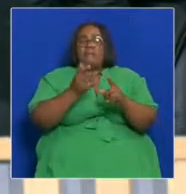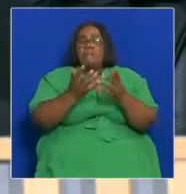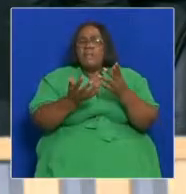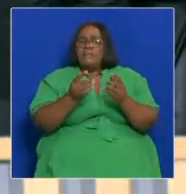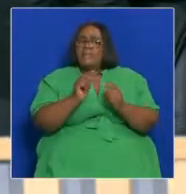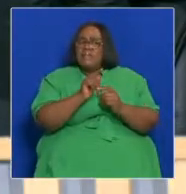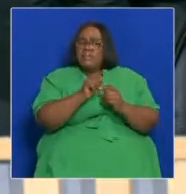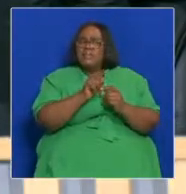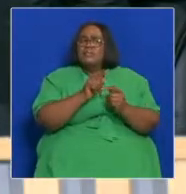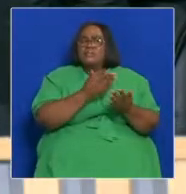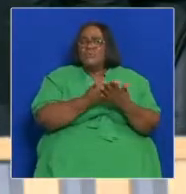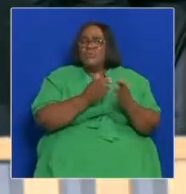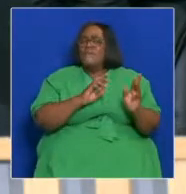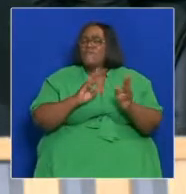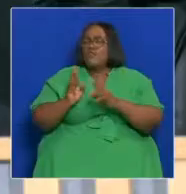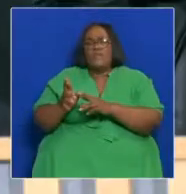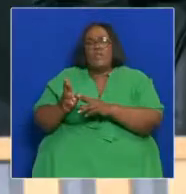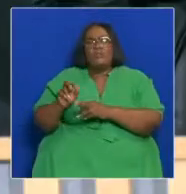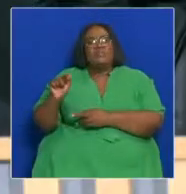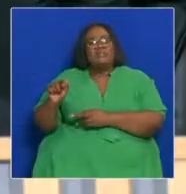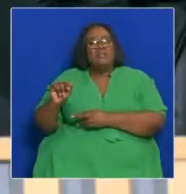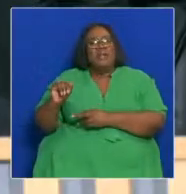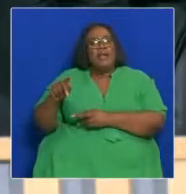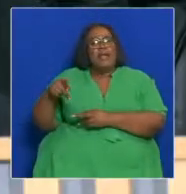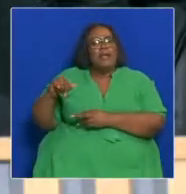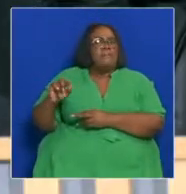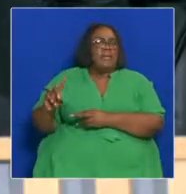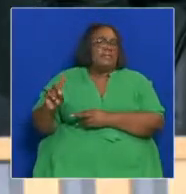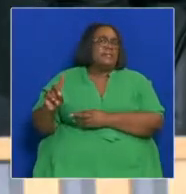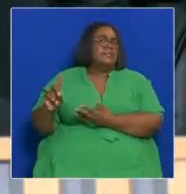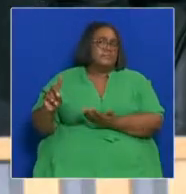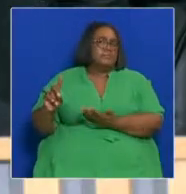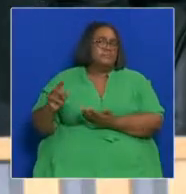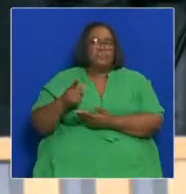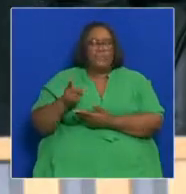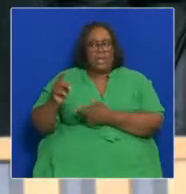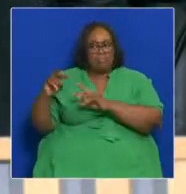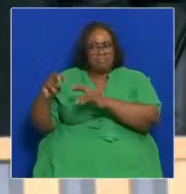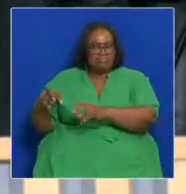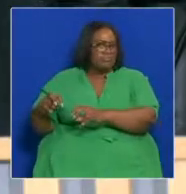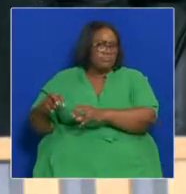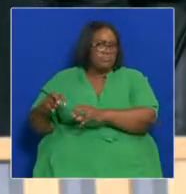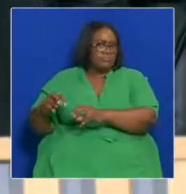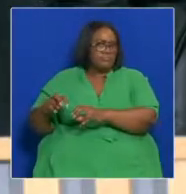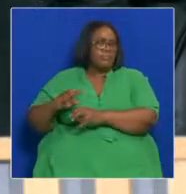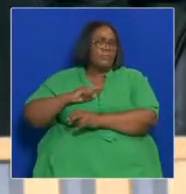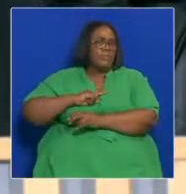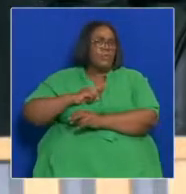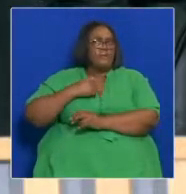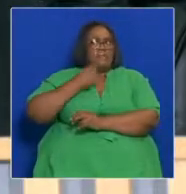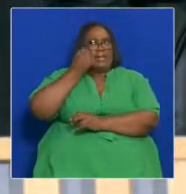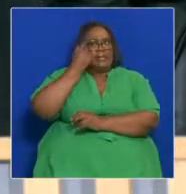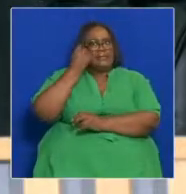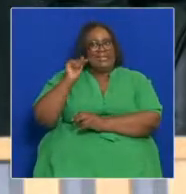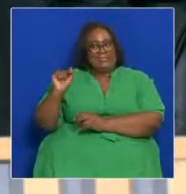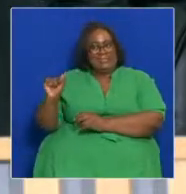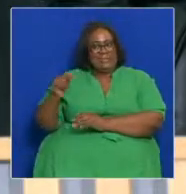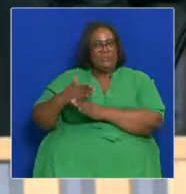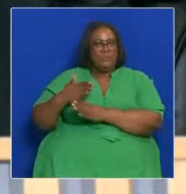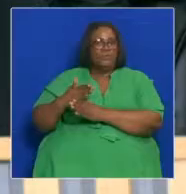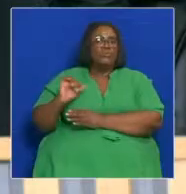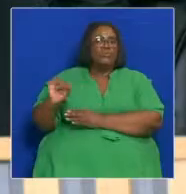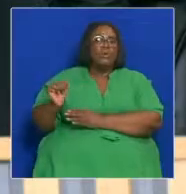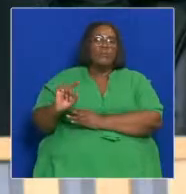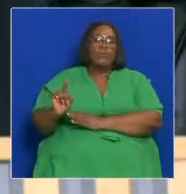referred to IPID, because from what one understands of IPID's mandate,